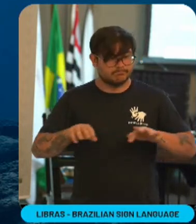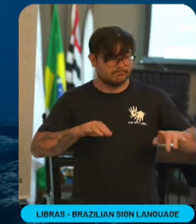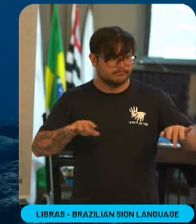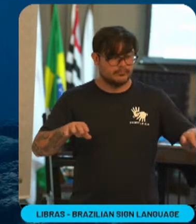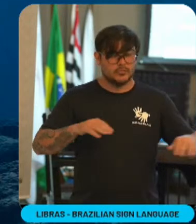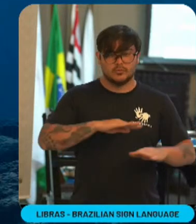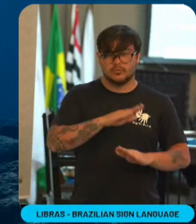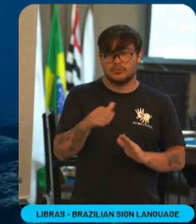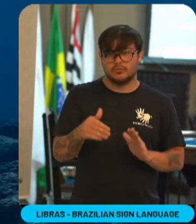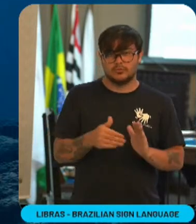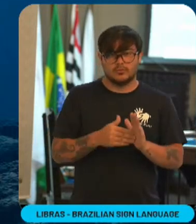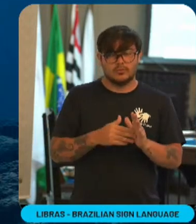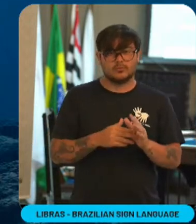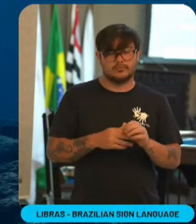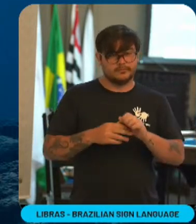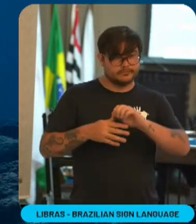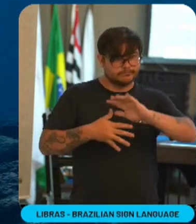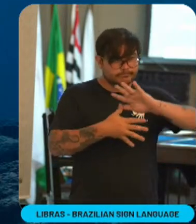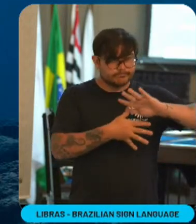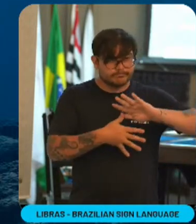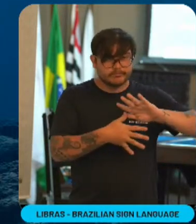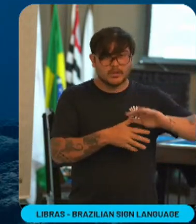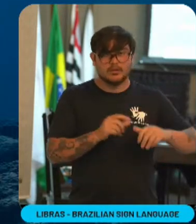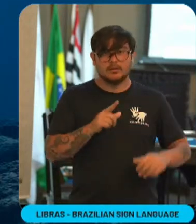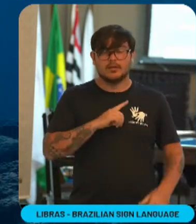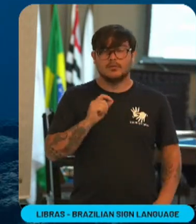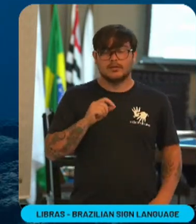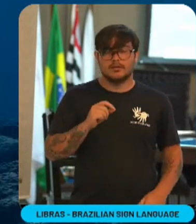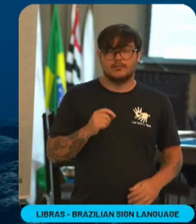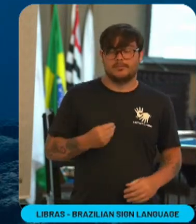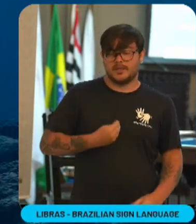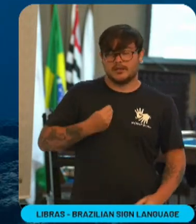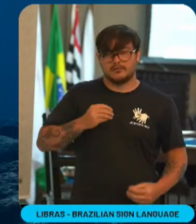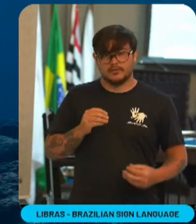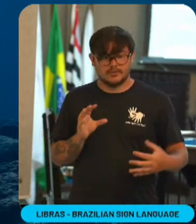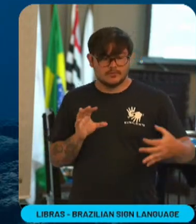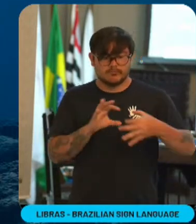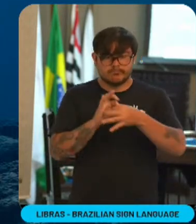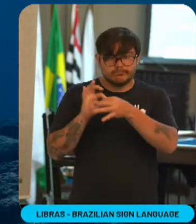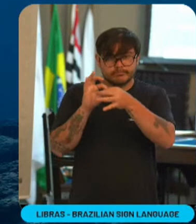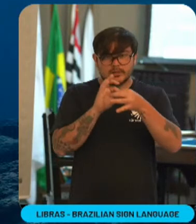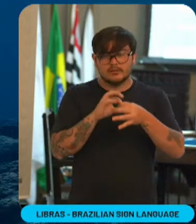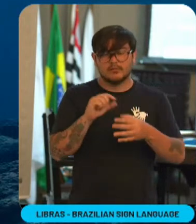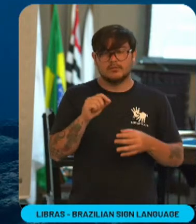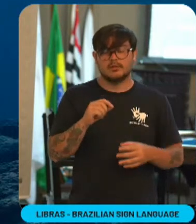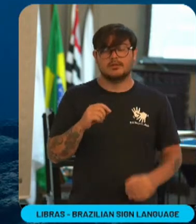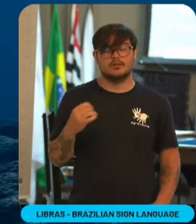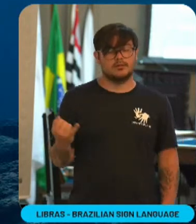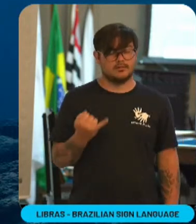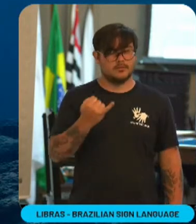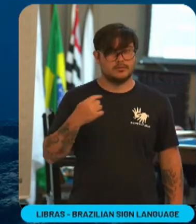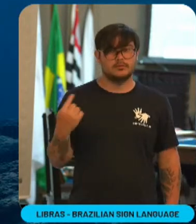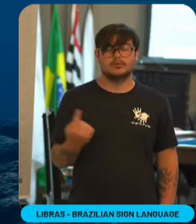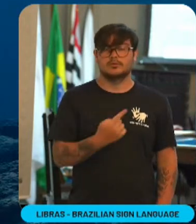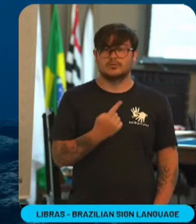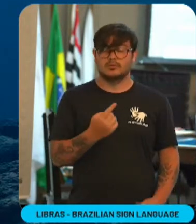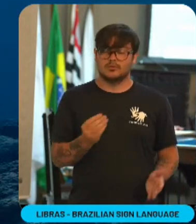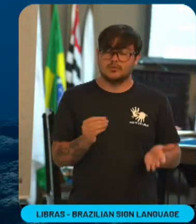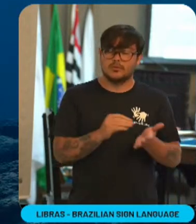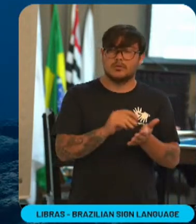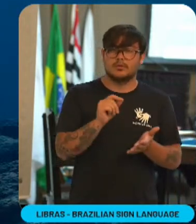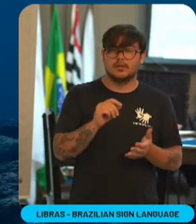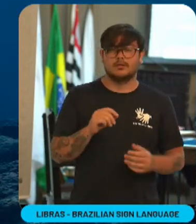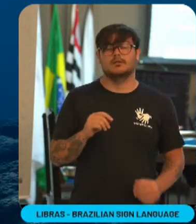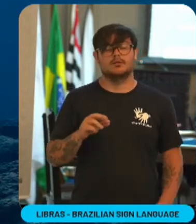the atmosphere, and it is distributed by the continent in the continent. So this is the web of life, and it is all